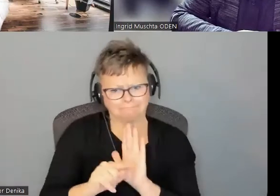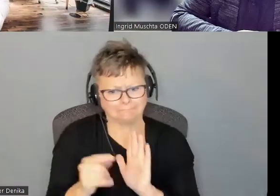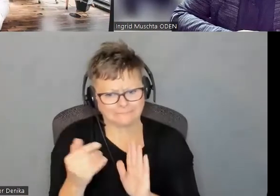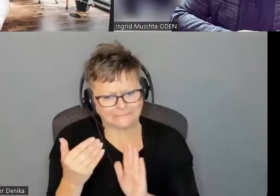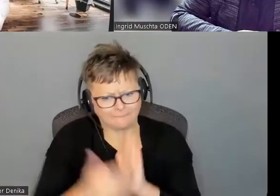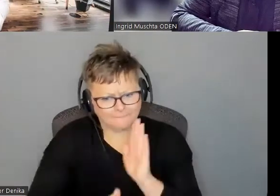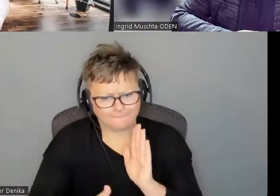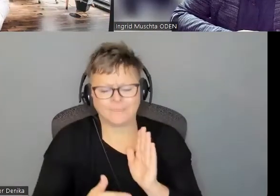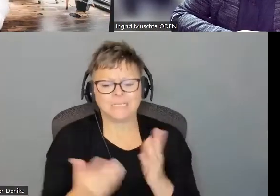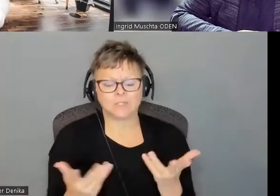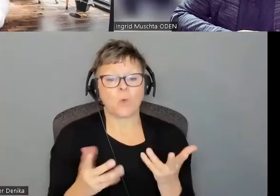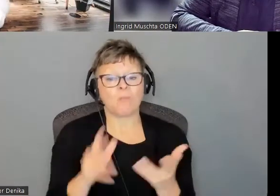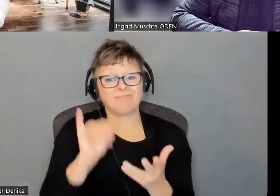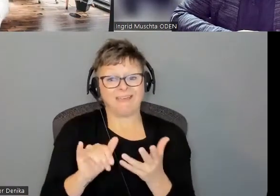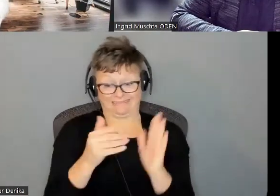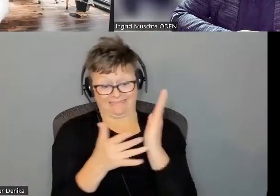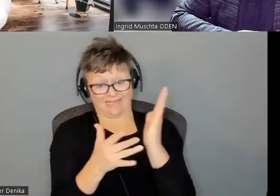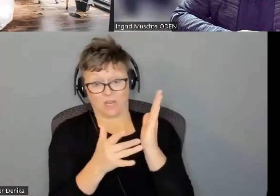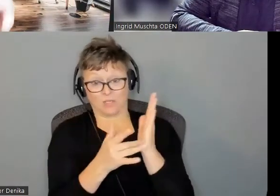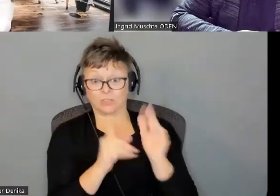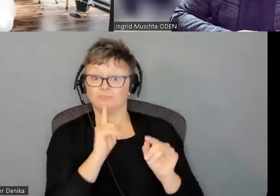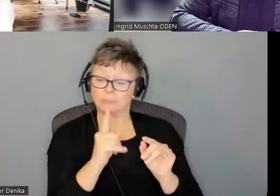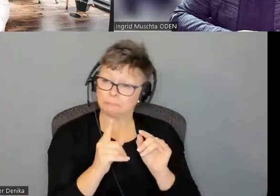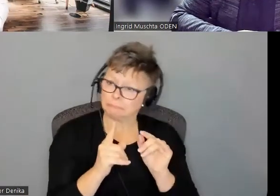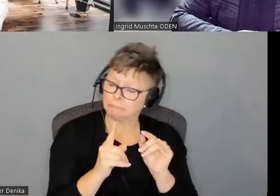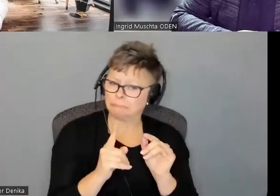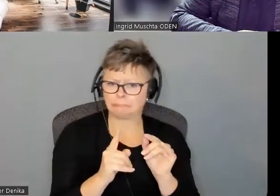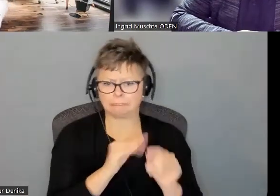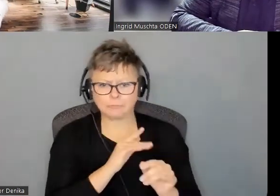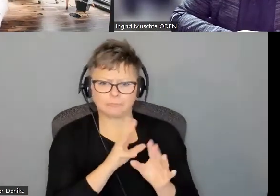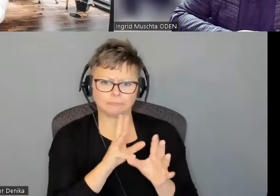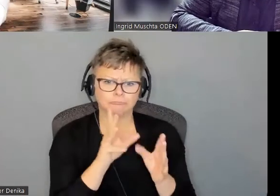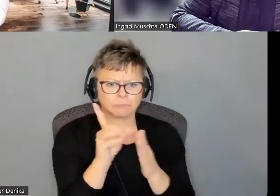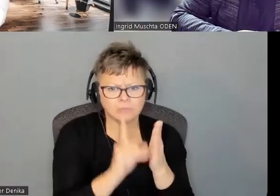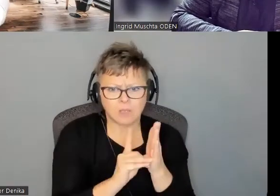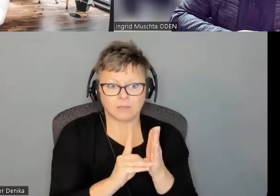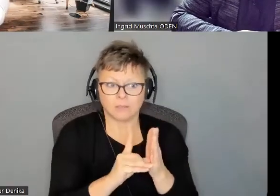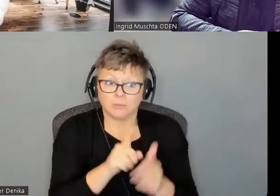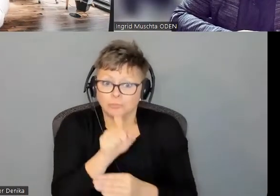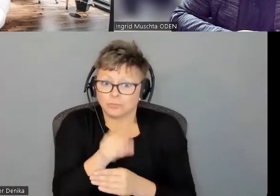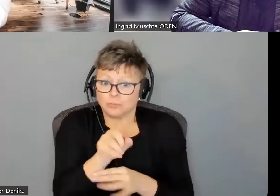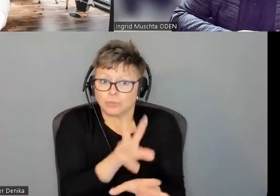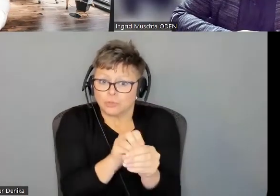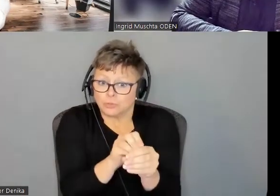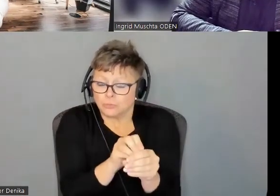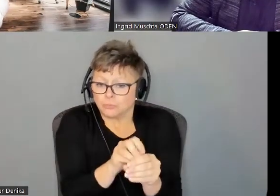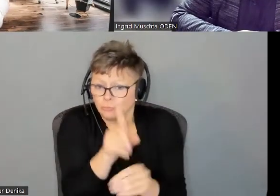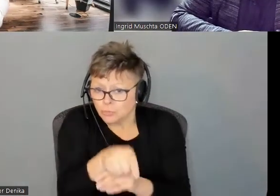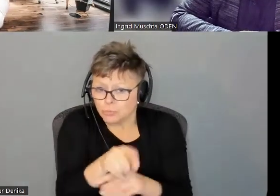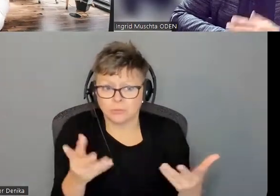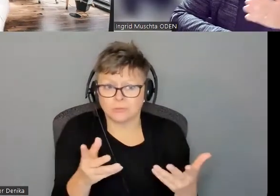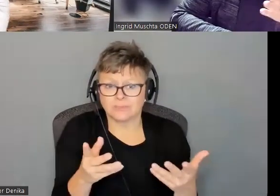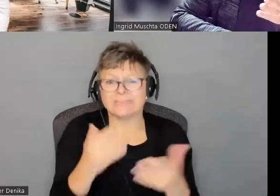well-designed technology can be inclusive and should be and will be inclusive. Badly designed technology, not so